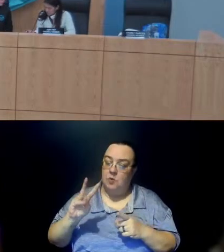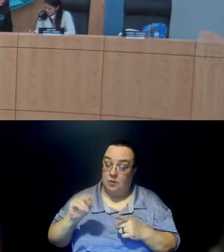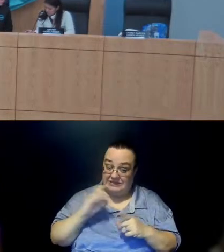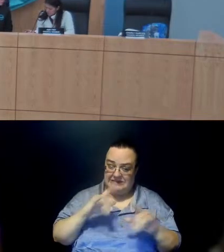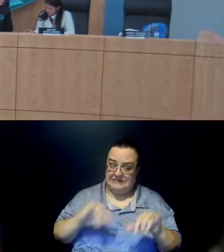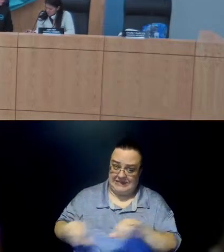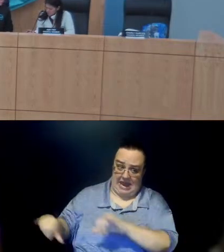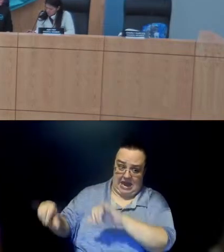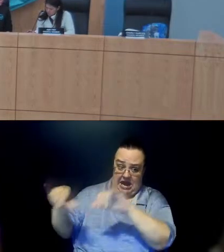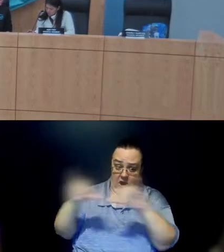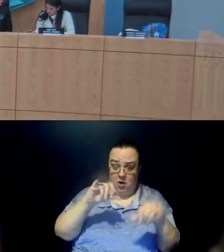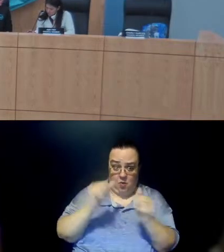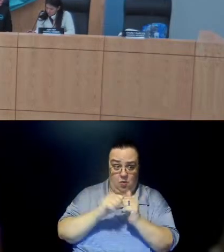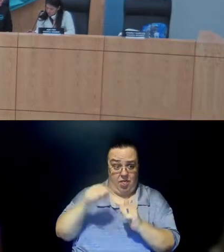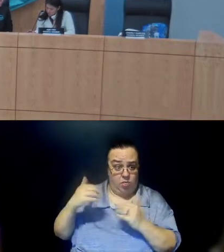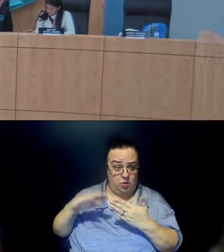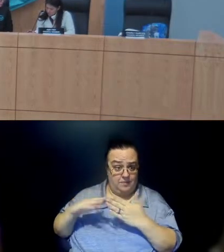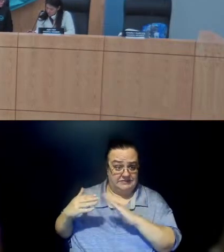Okay.